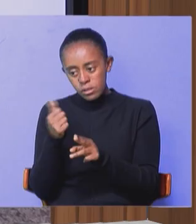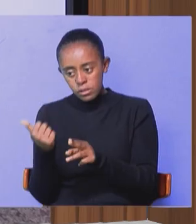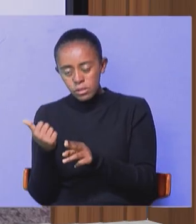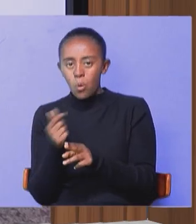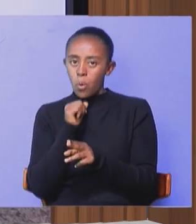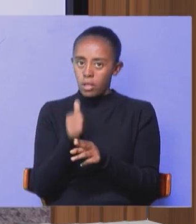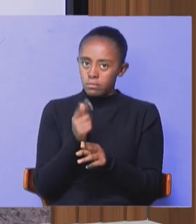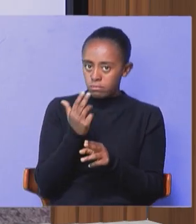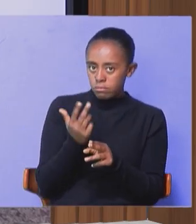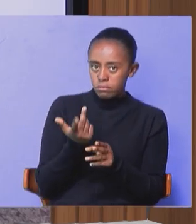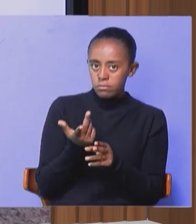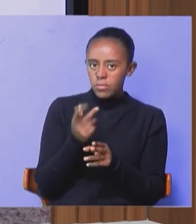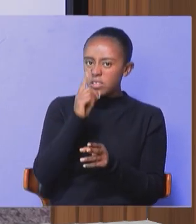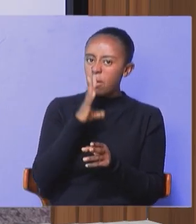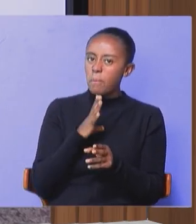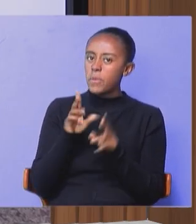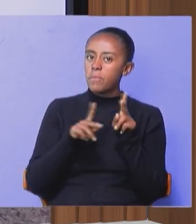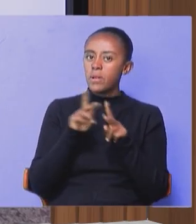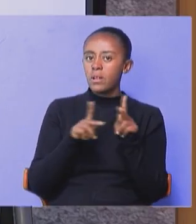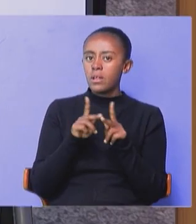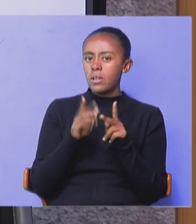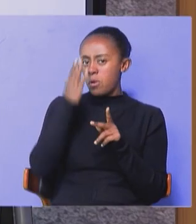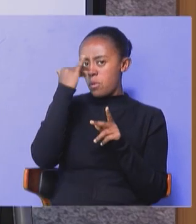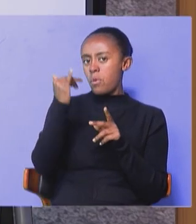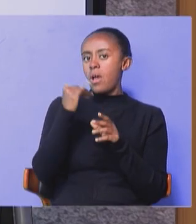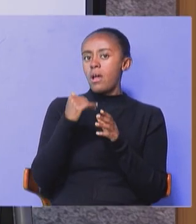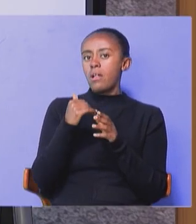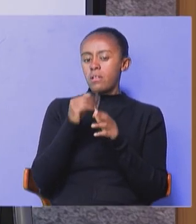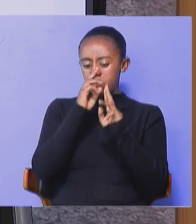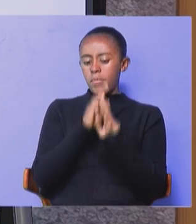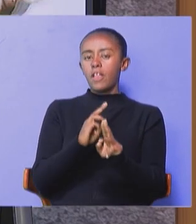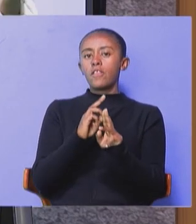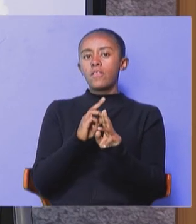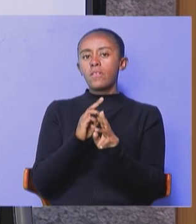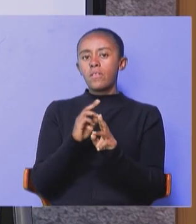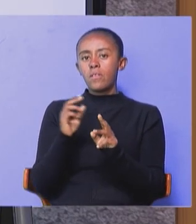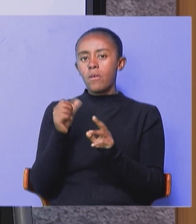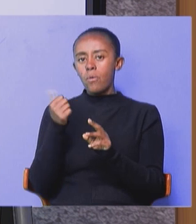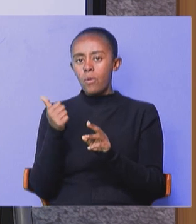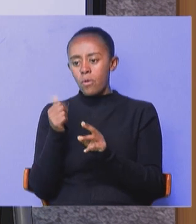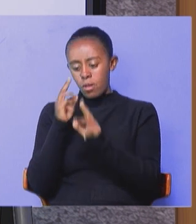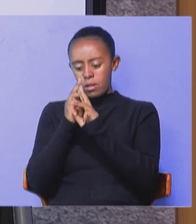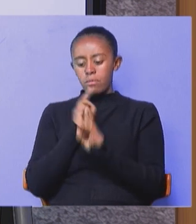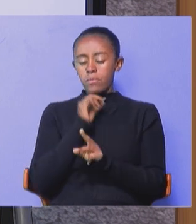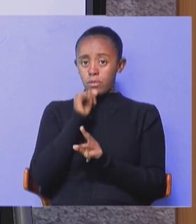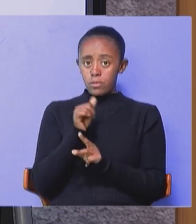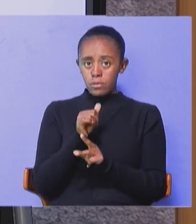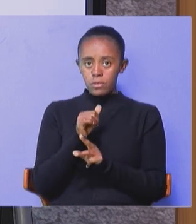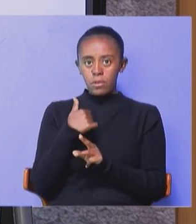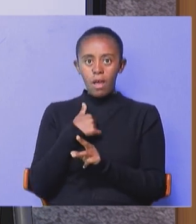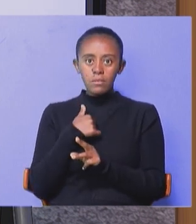or not. Some people might say, why should we be respectful when others are not respectful towards